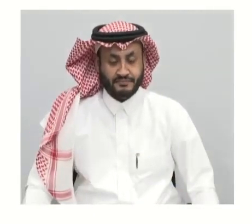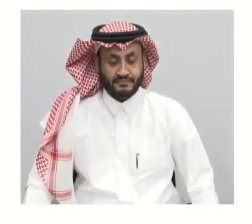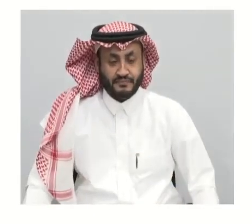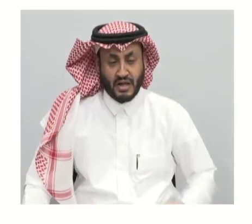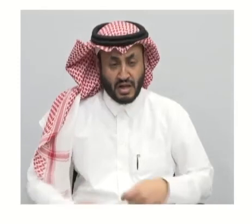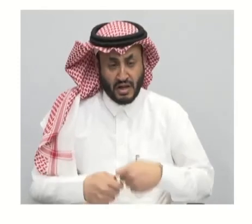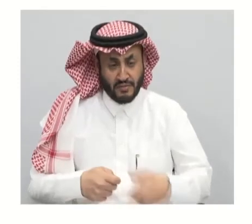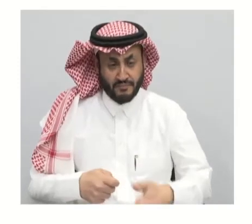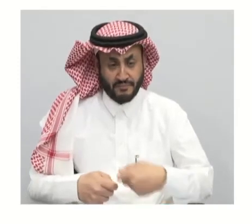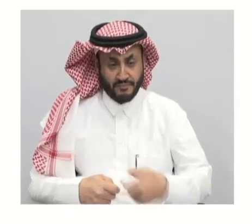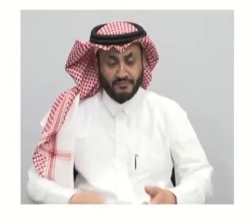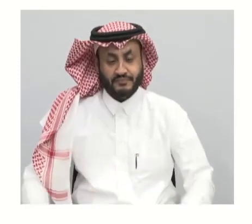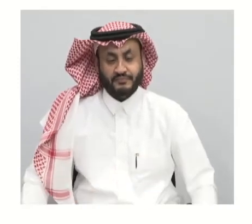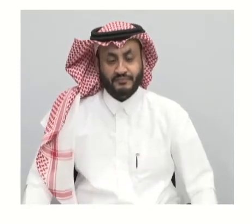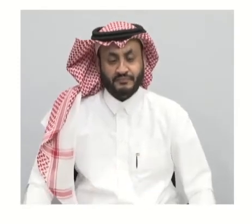generous,